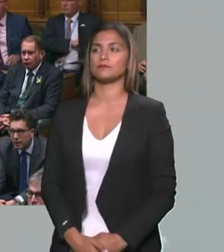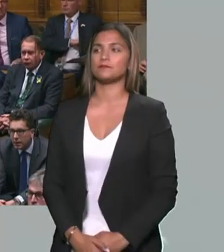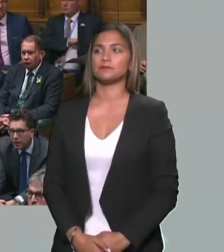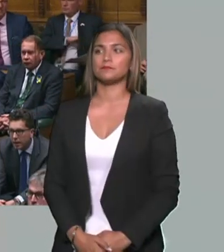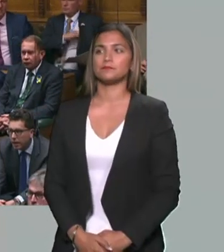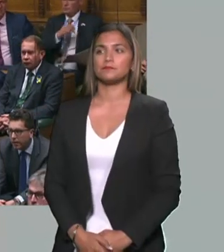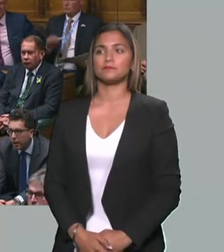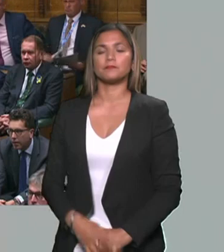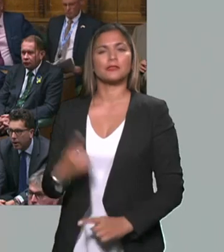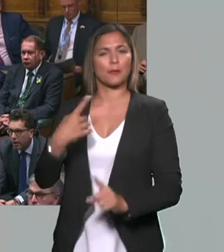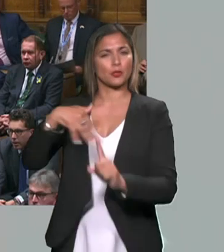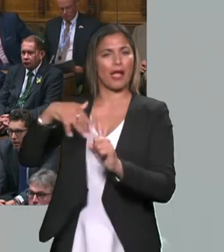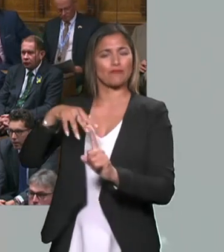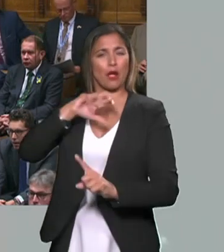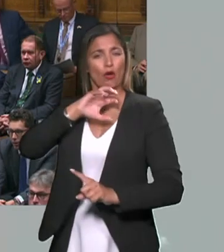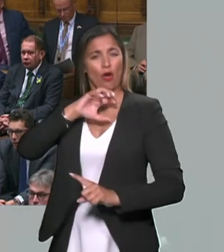Mr. Speaker,